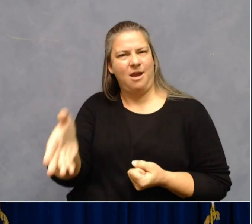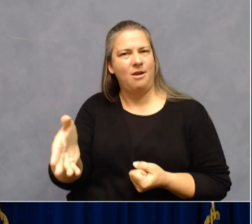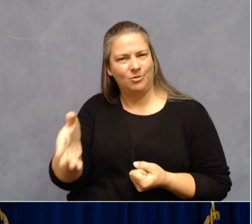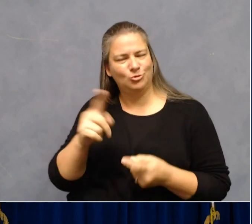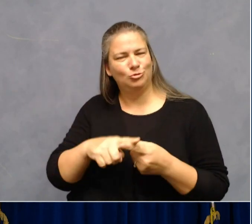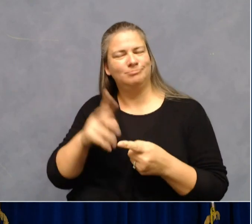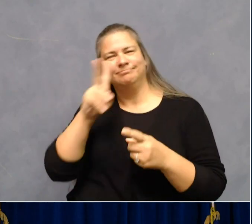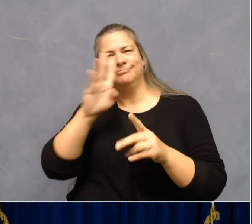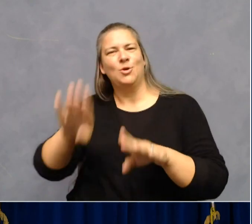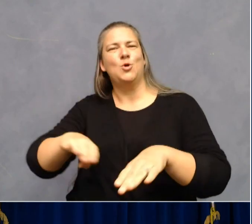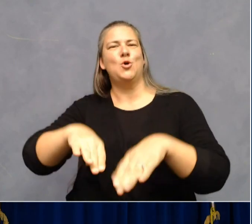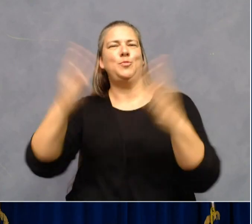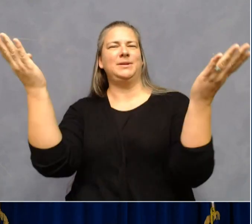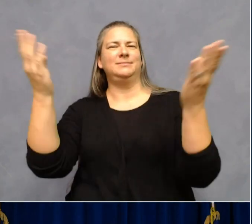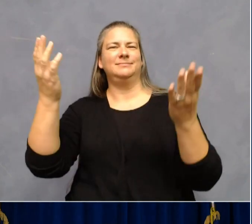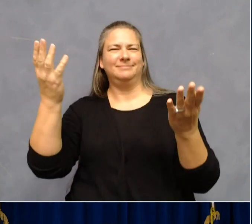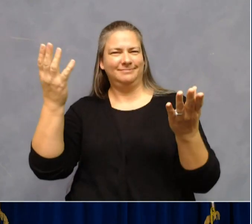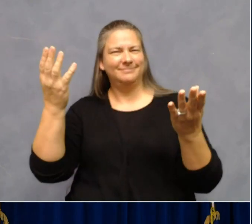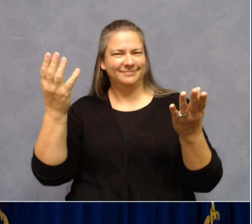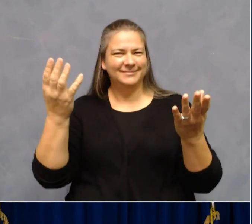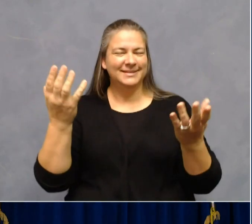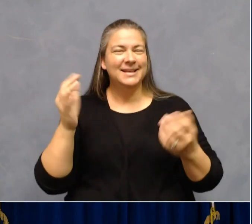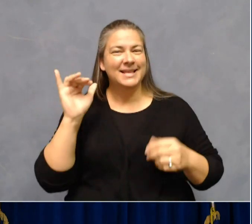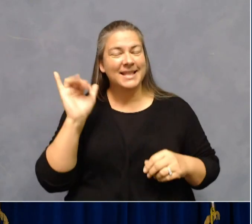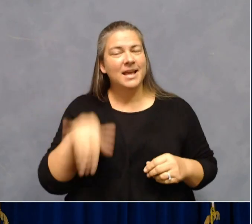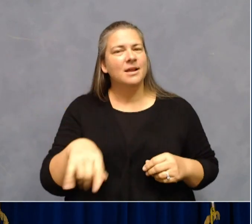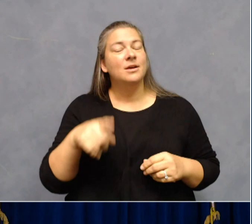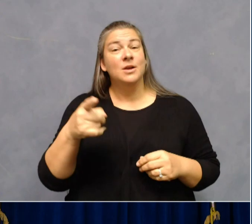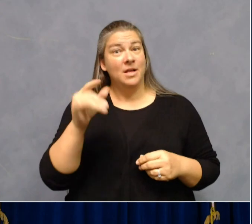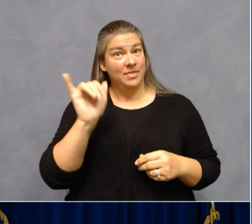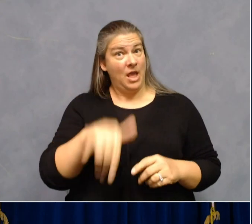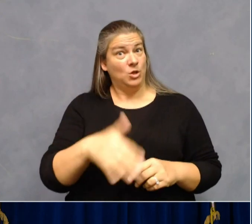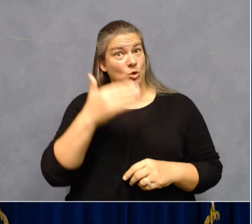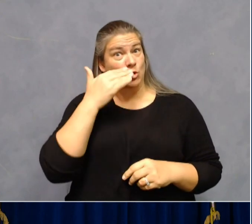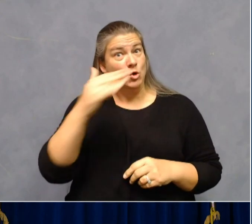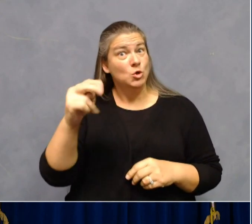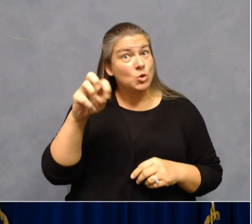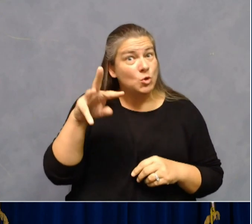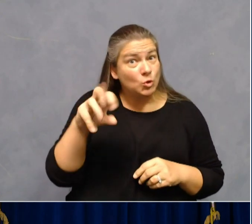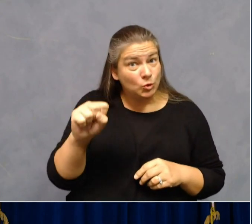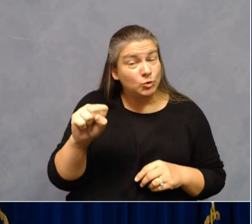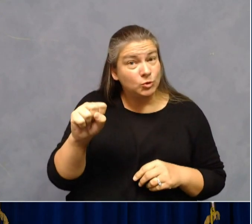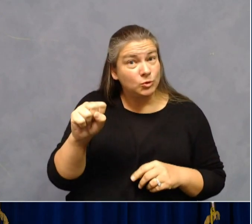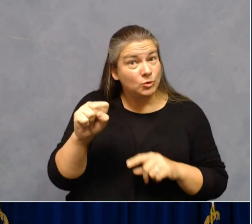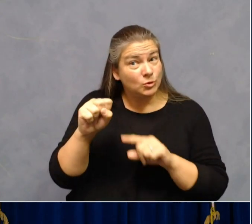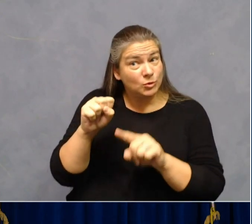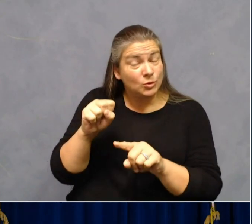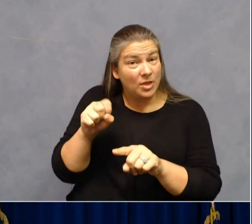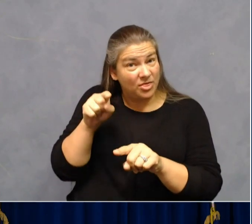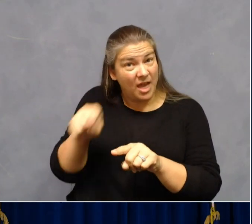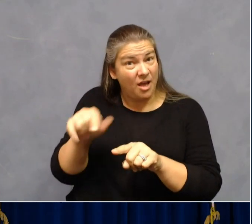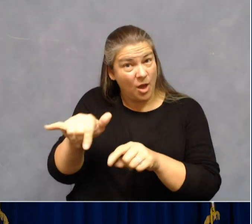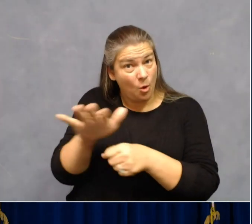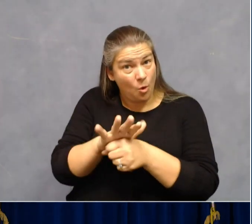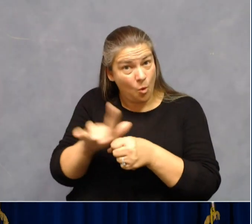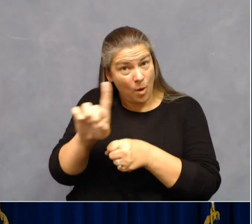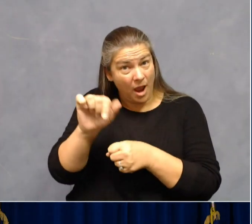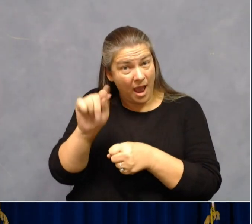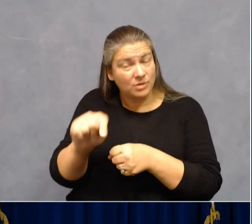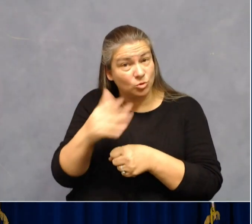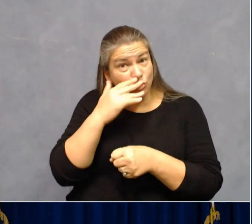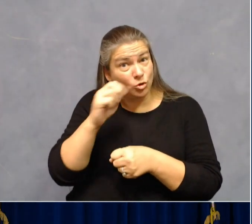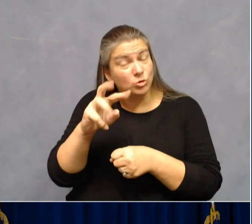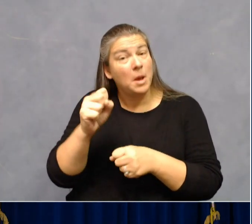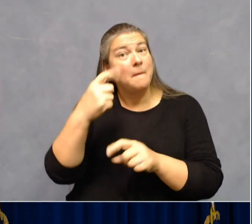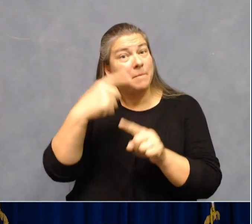of the Morehead location isn't the only great news coming out of App Harvest. Just the other day, Jonathan Webb, the